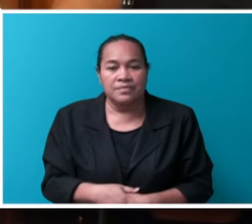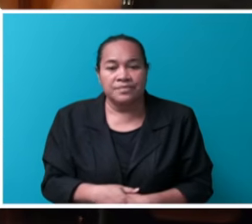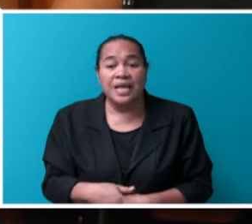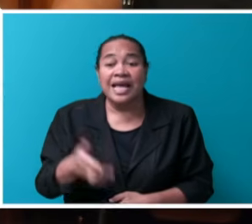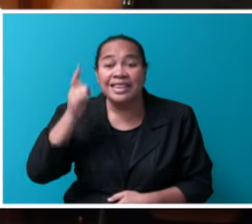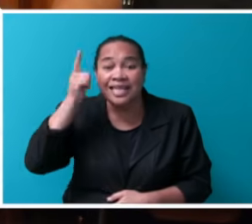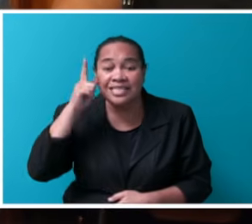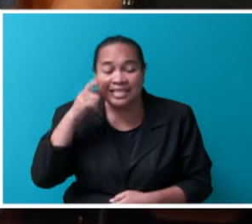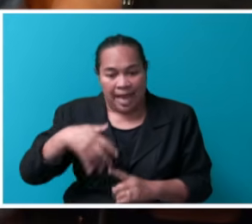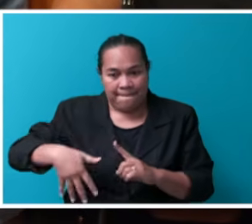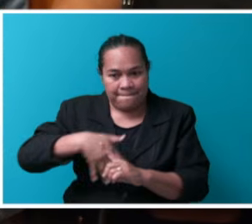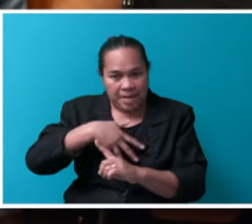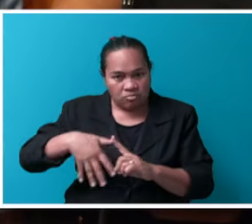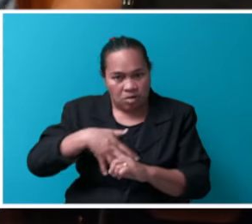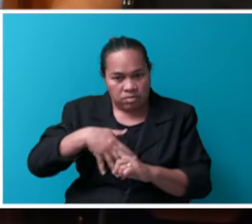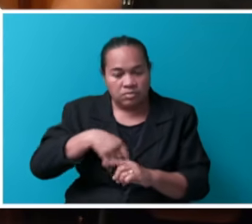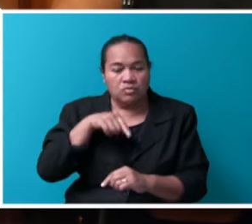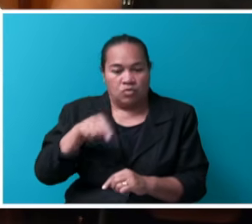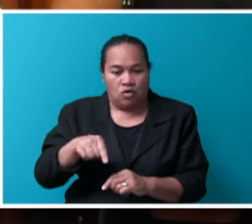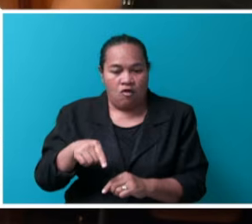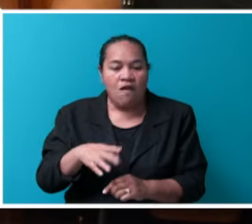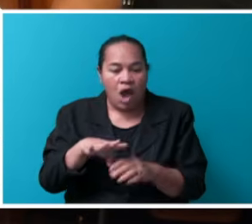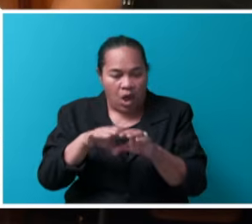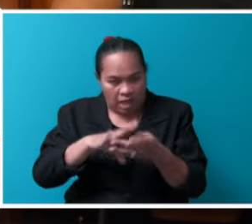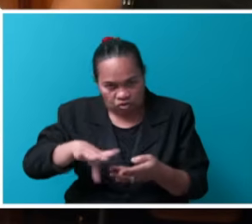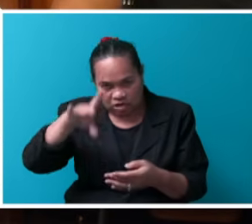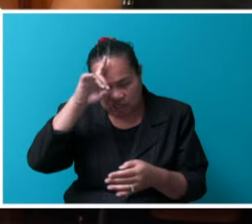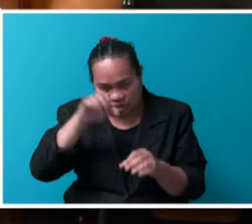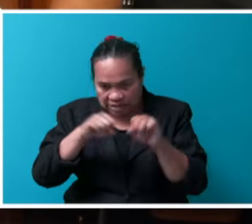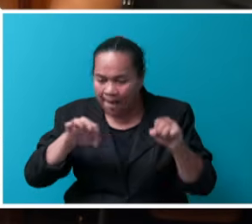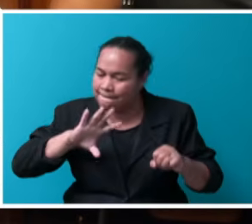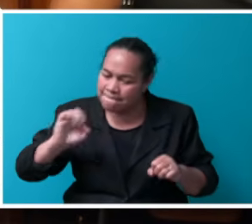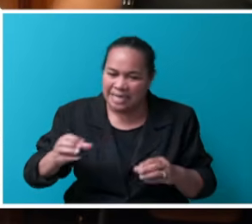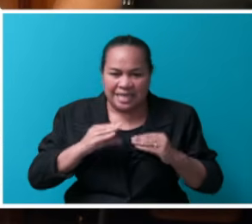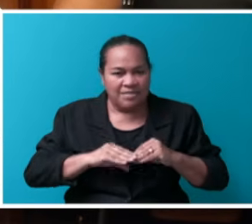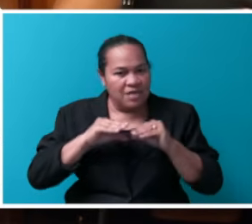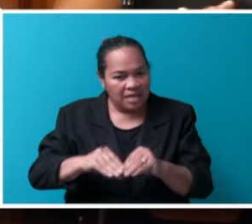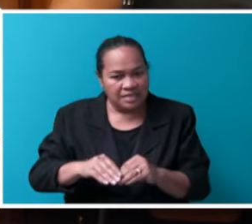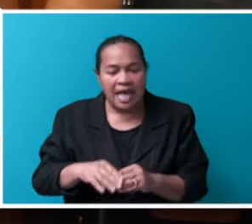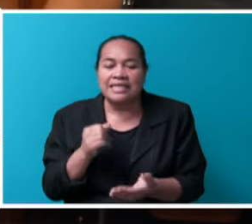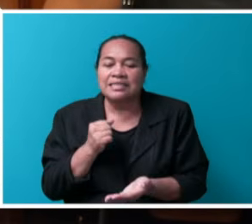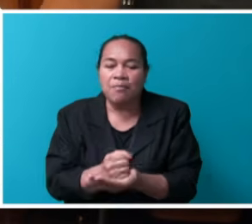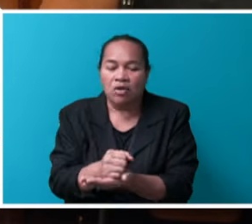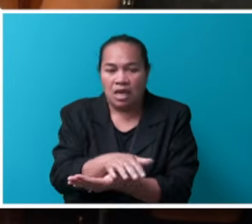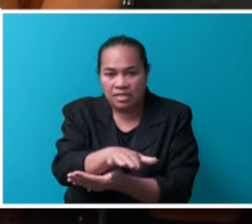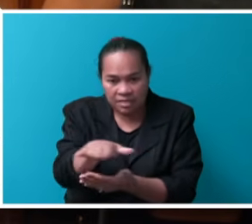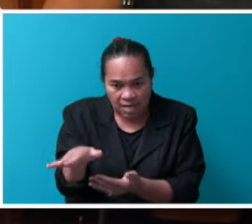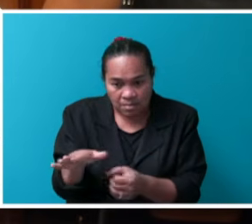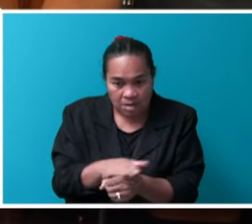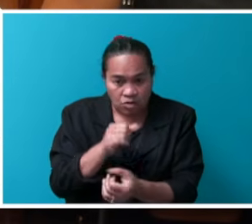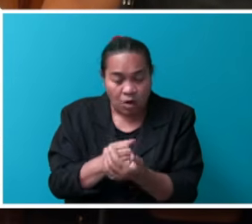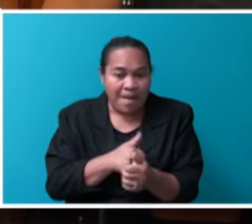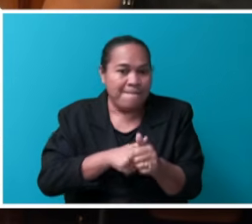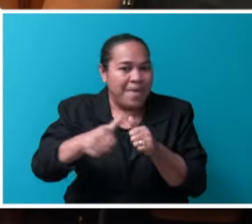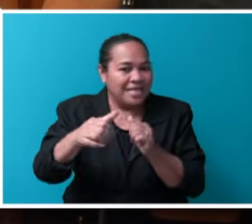the bedrock of our education system. We must invest in their training, support their welfare, and ensure we attract the best talent to this